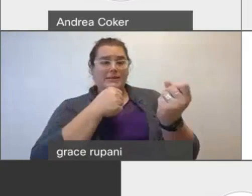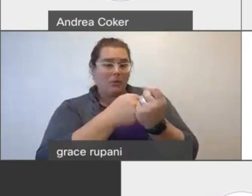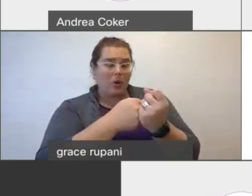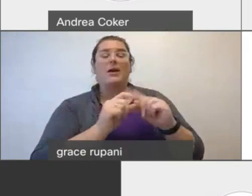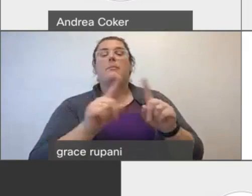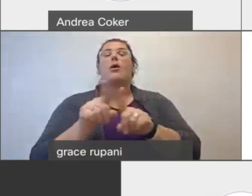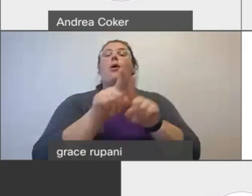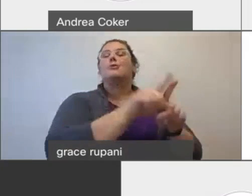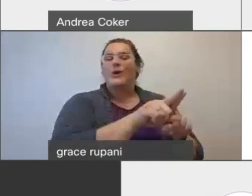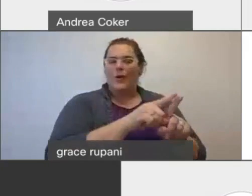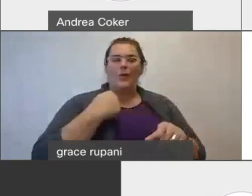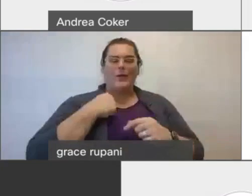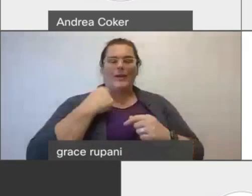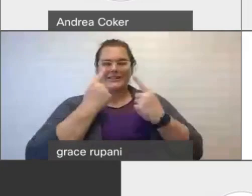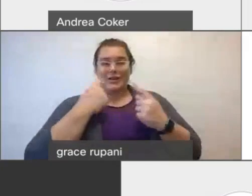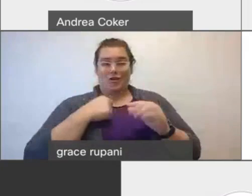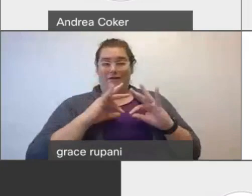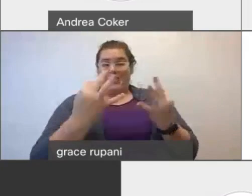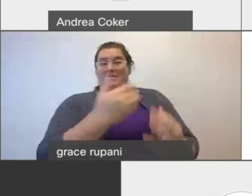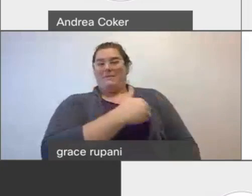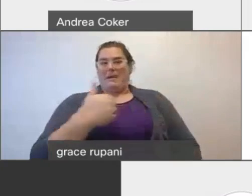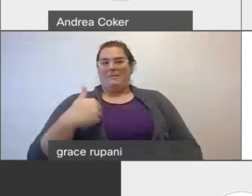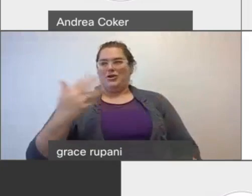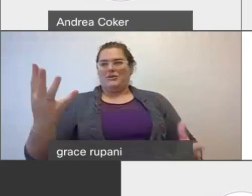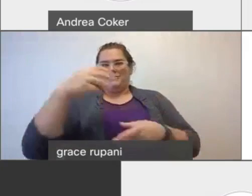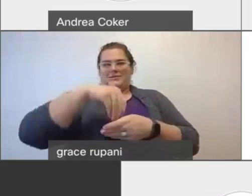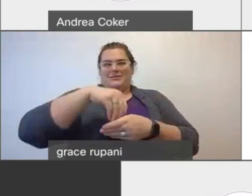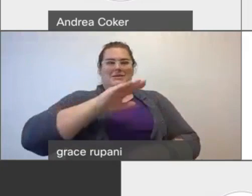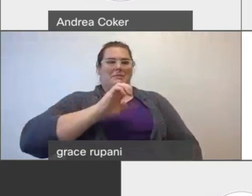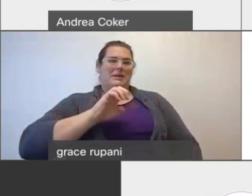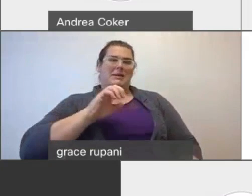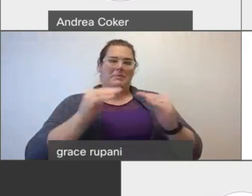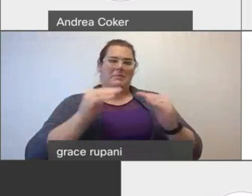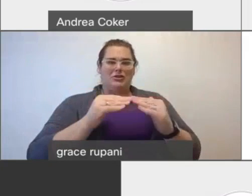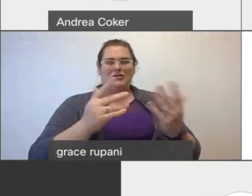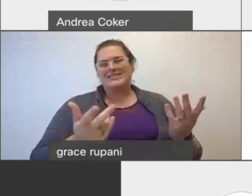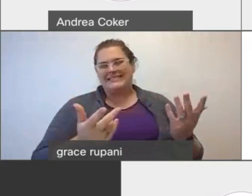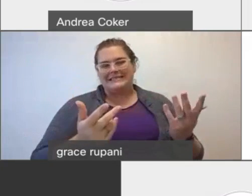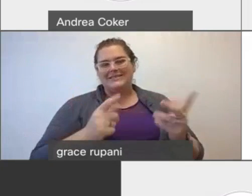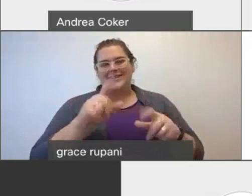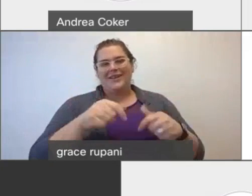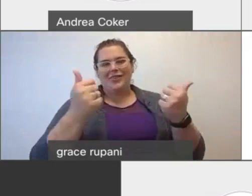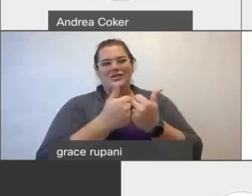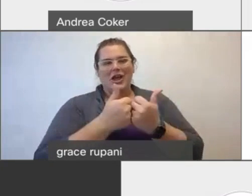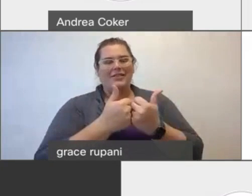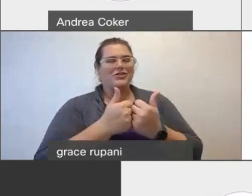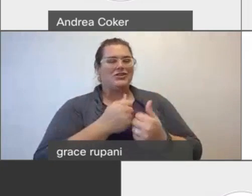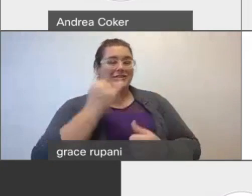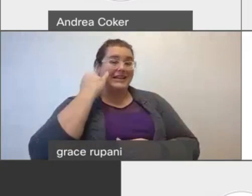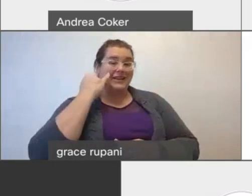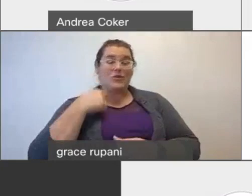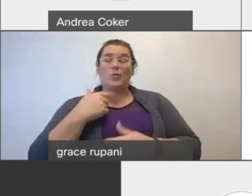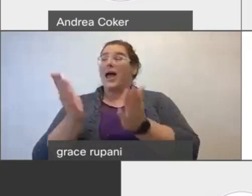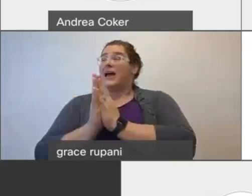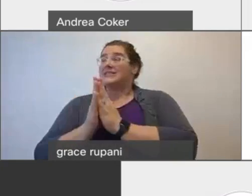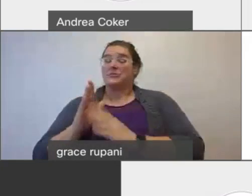family members as peers? Now, the challenge with that is you'd have to somehow hire them and get past, or have them as